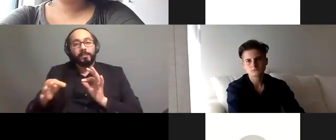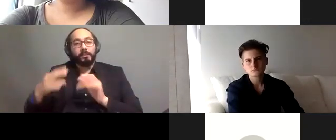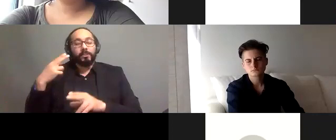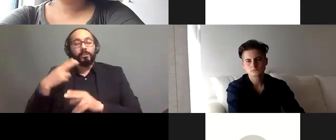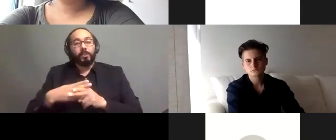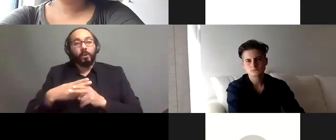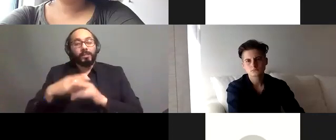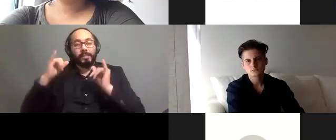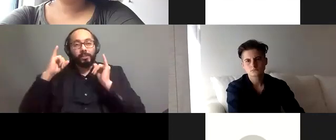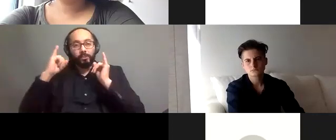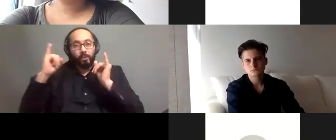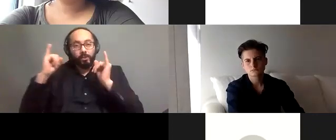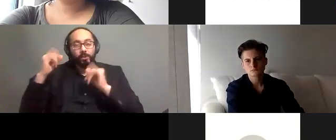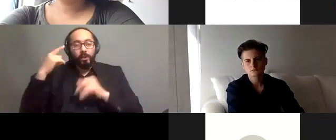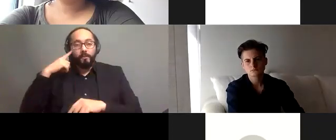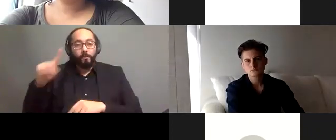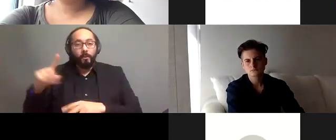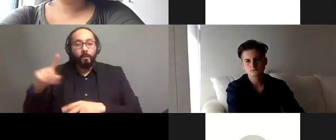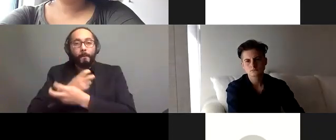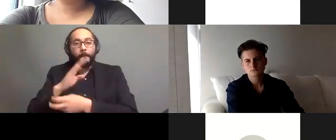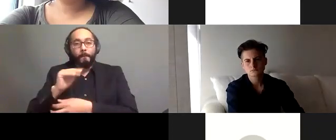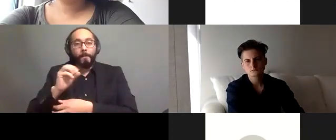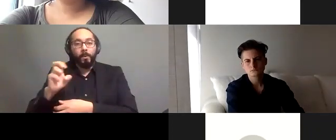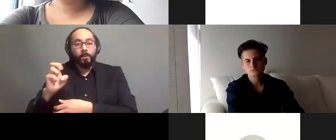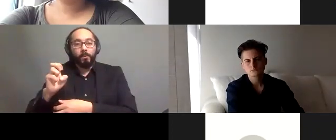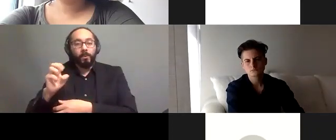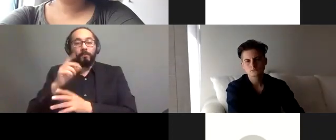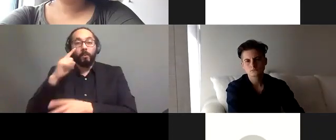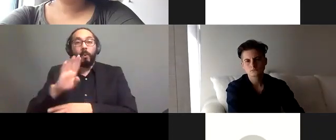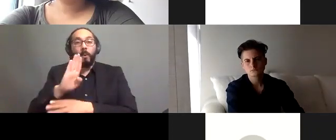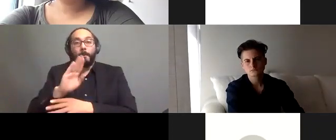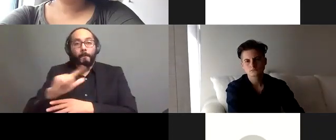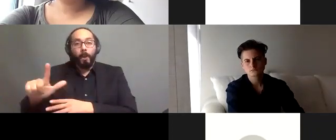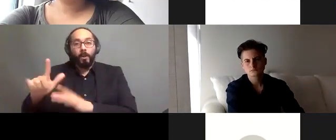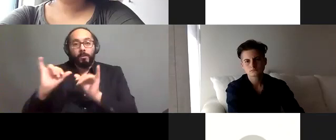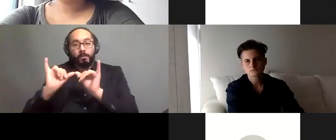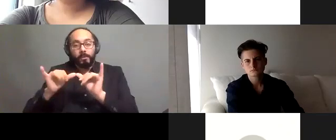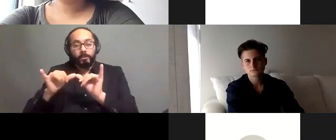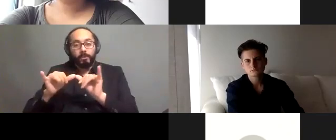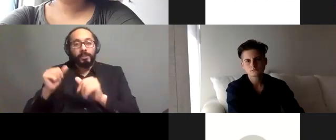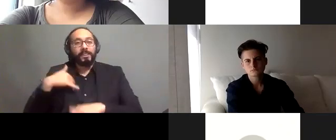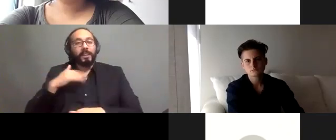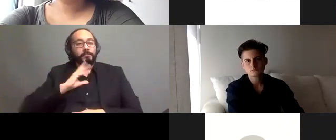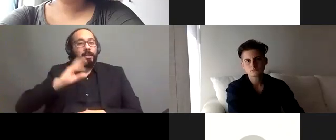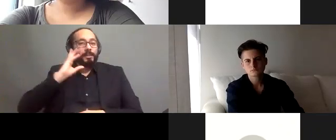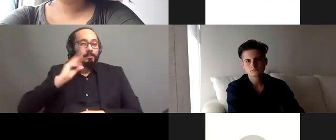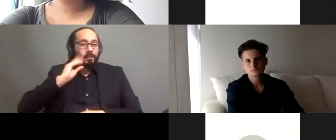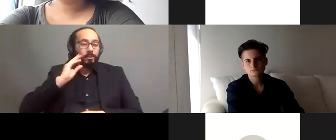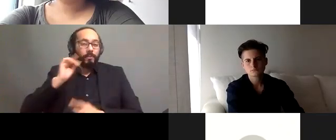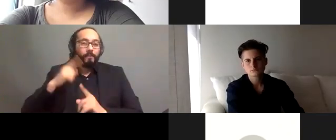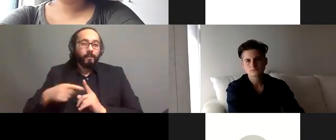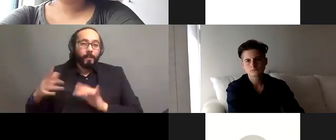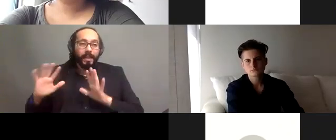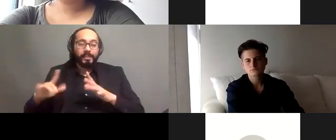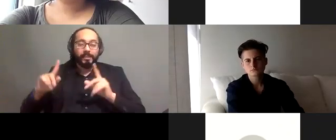which I sort of dismantled the 4 standard anxiety tests into something very